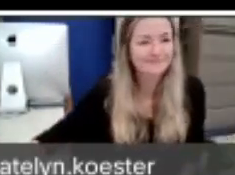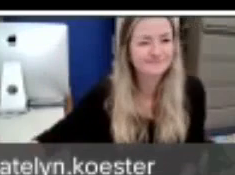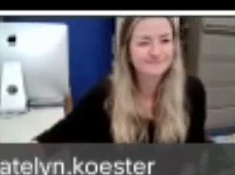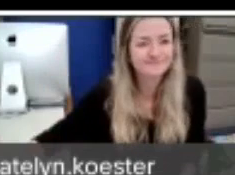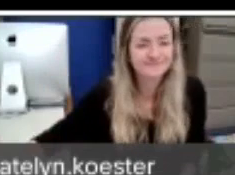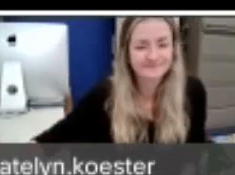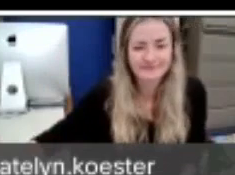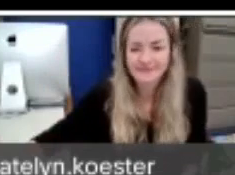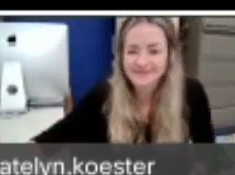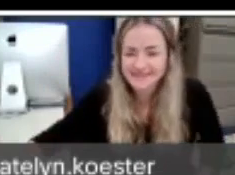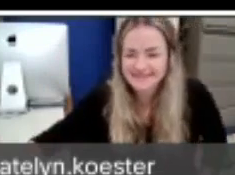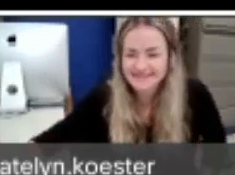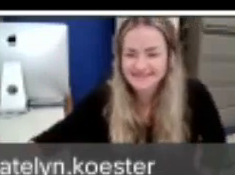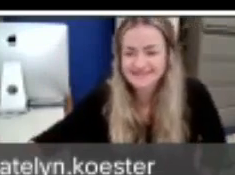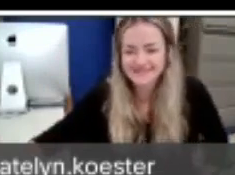That was great, thank you so much.